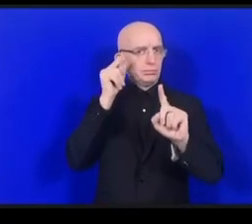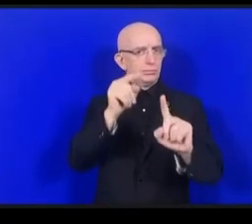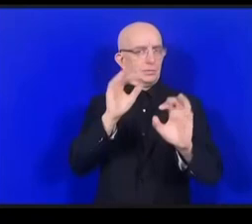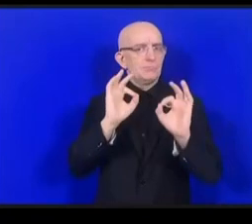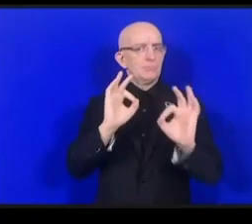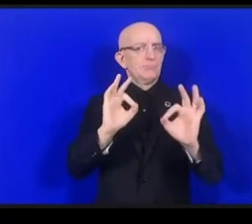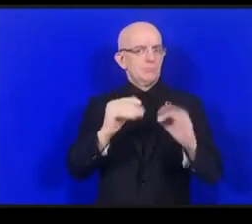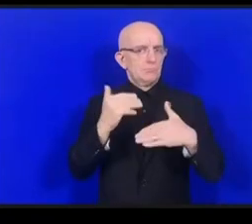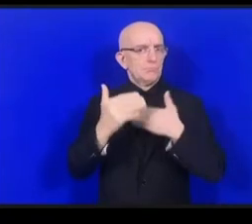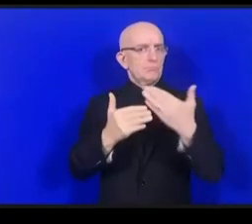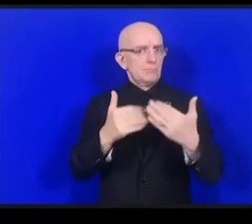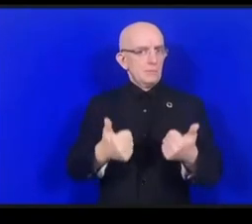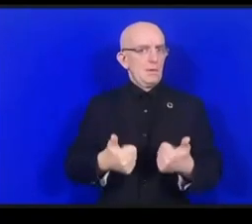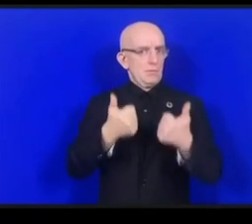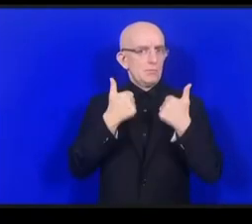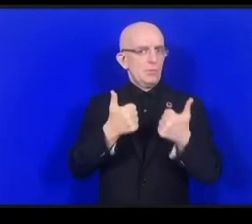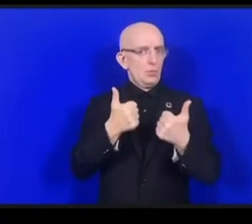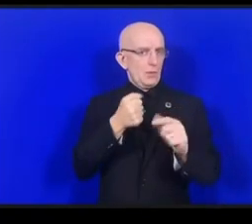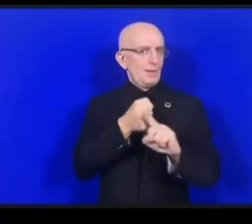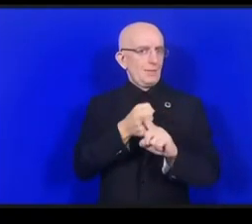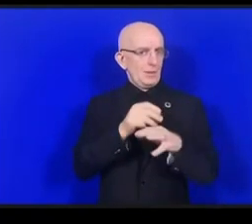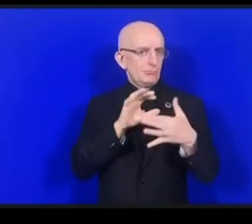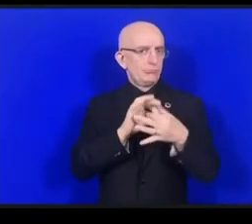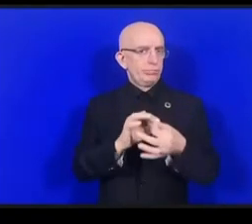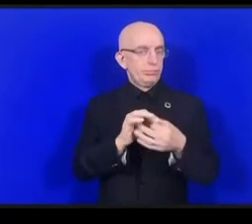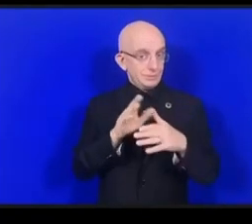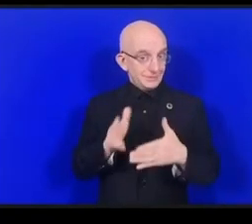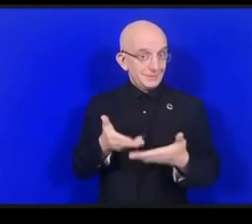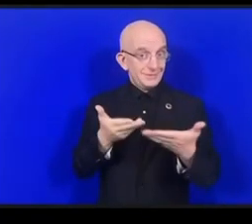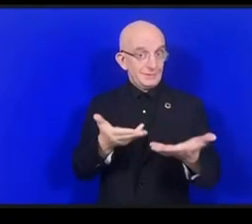of access to information.